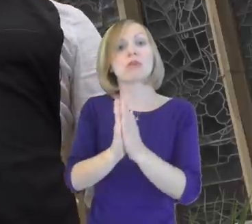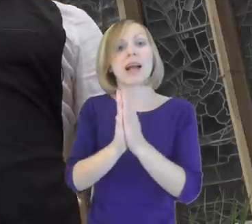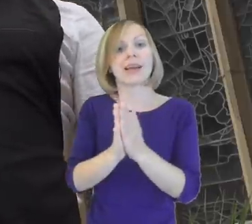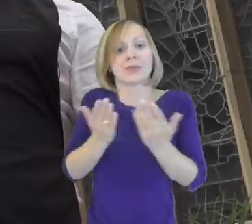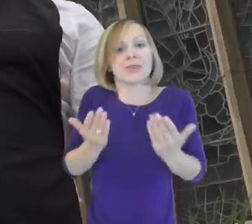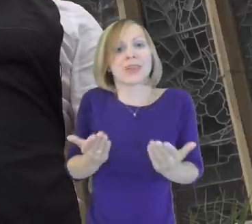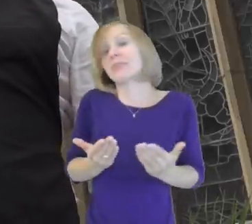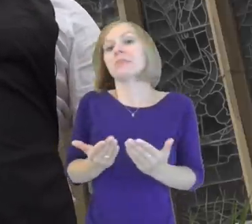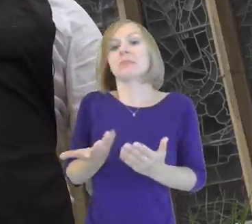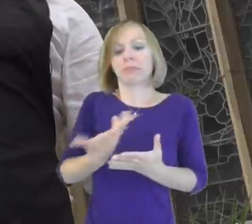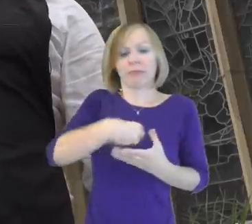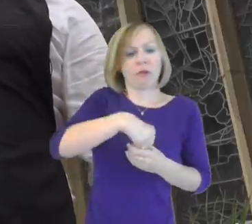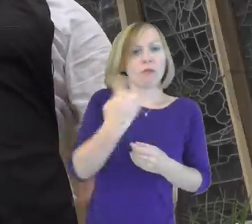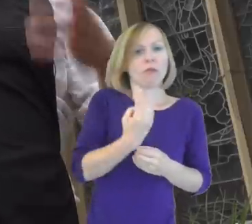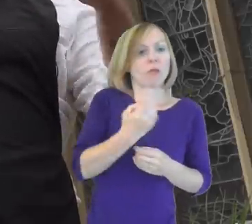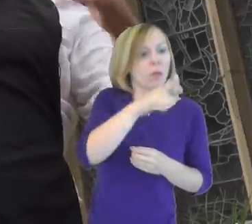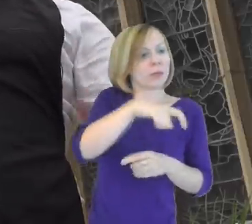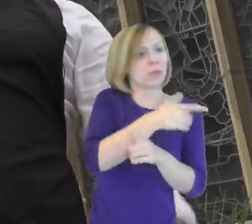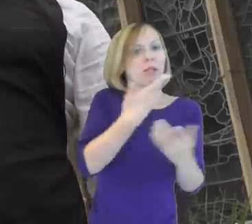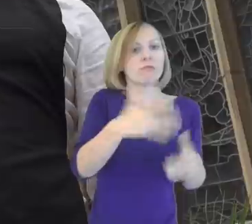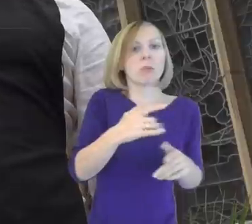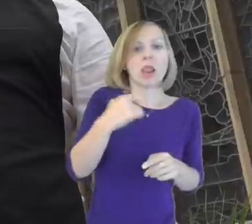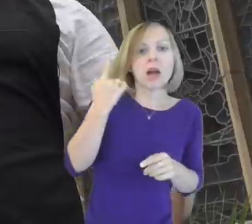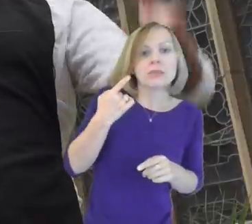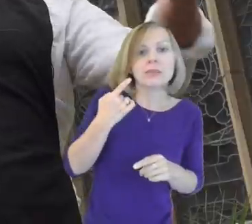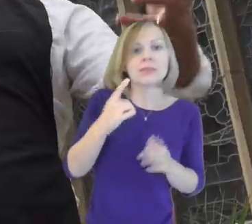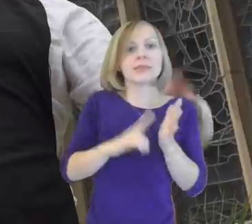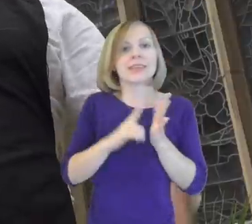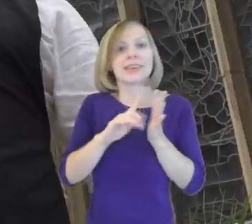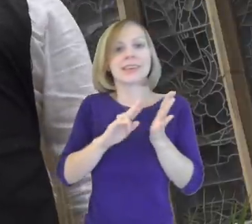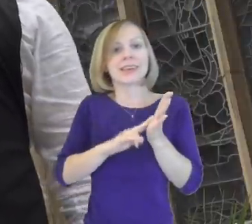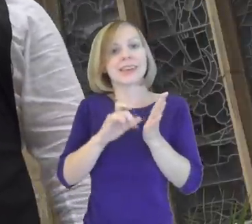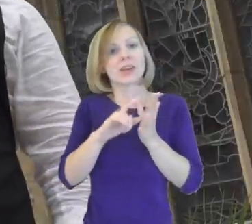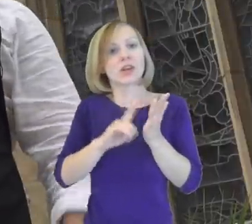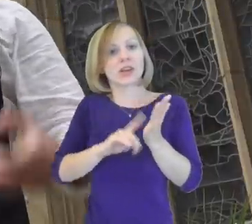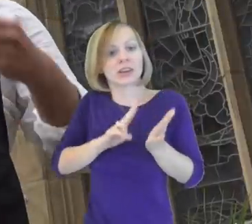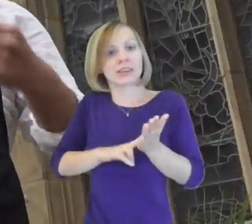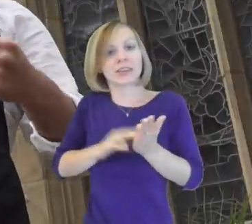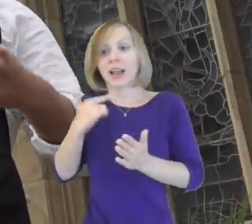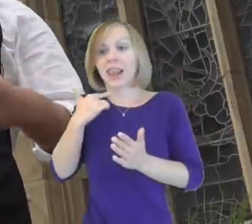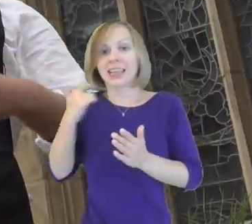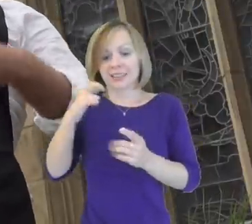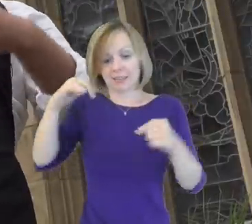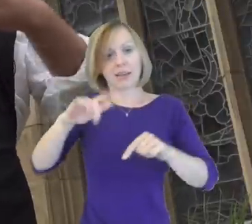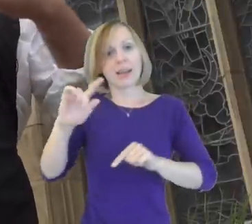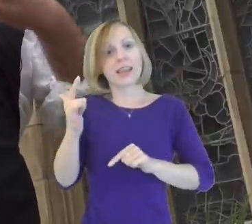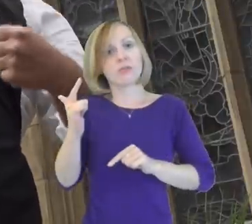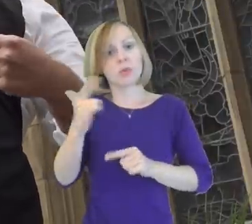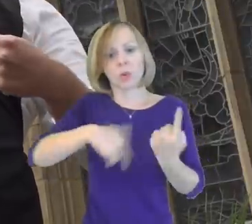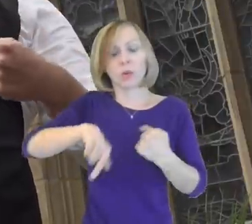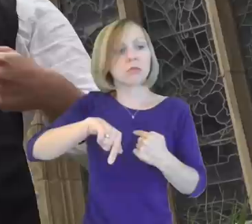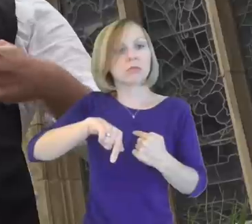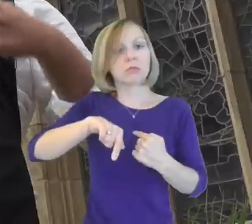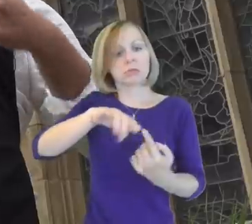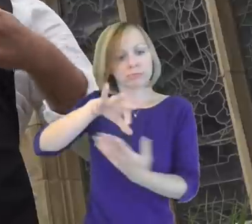by people from London, Lincoln, Leicester, and here in Liverpool itself, across the country, as we come together united by our love for the